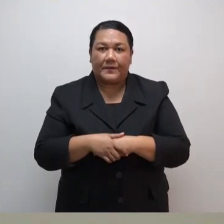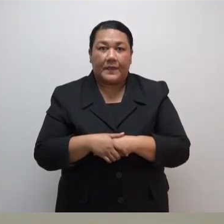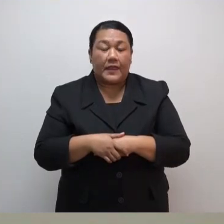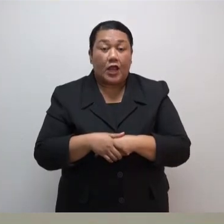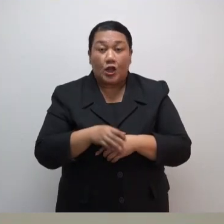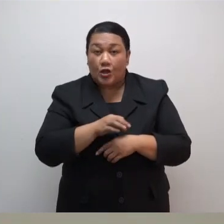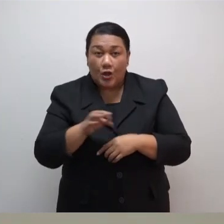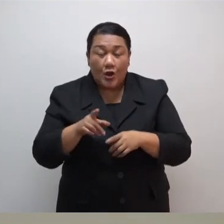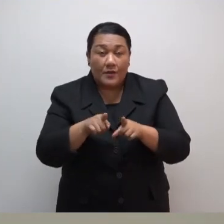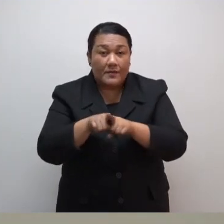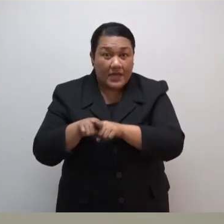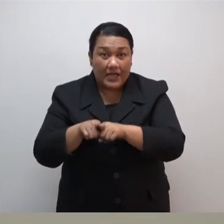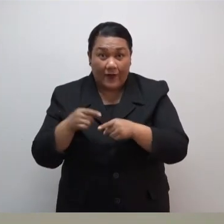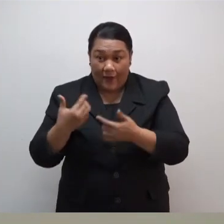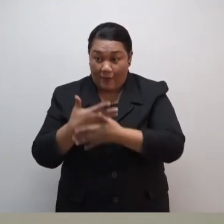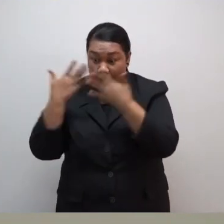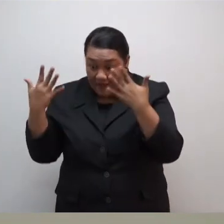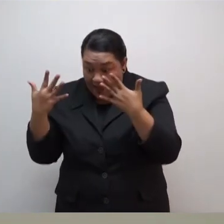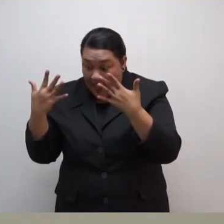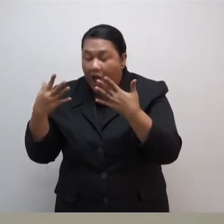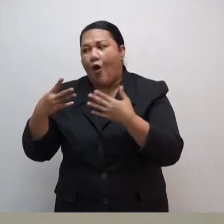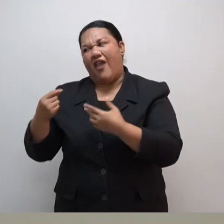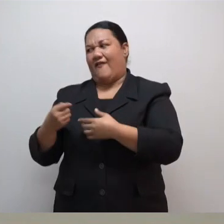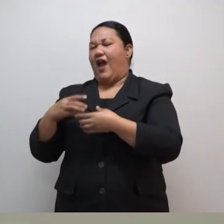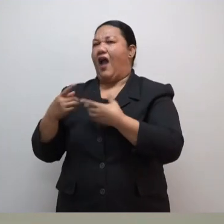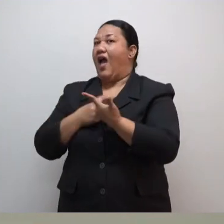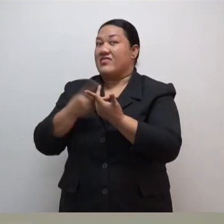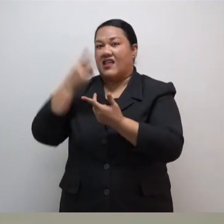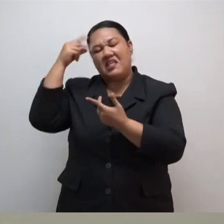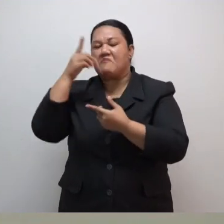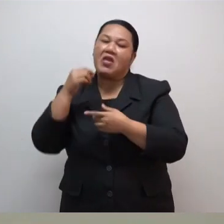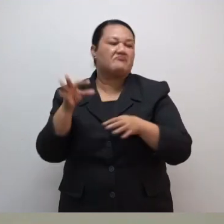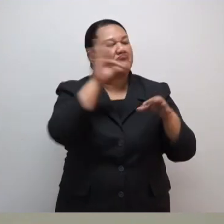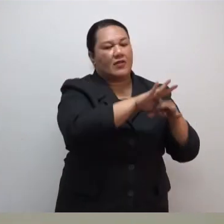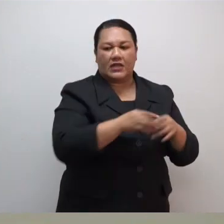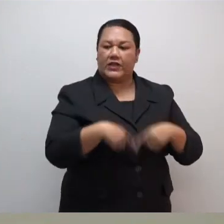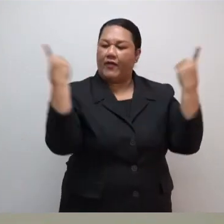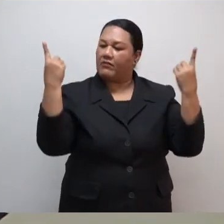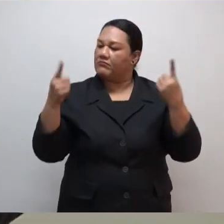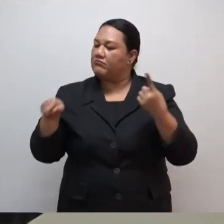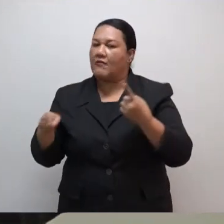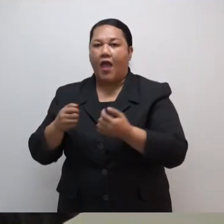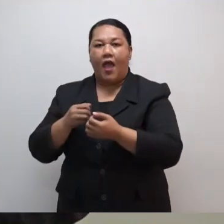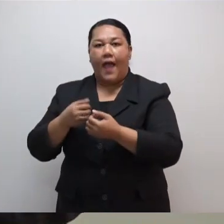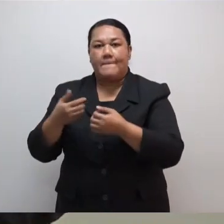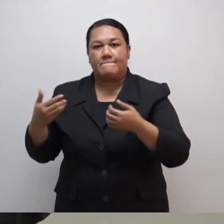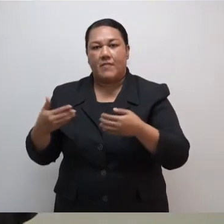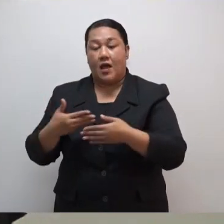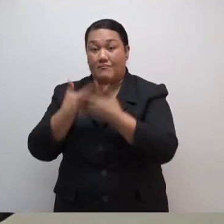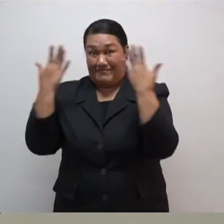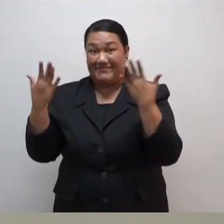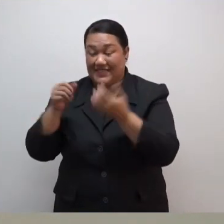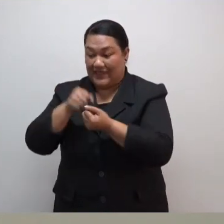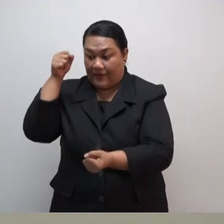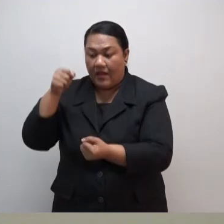therefore, that alias name you can go and use and be registered as a voter. So that's our take on it, and we are currently studying it, and I'm in